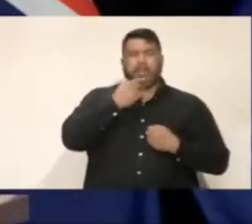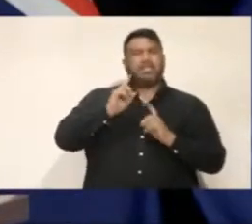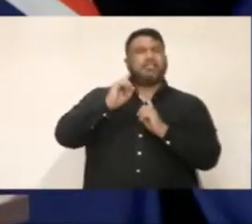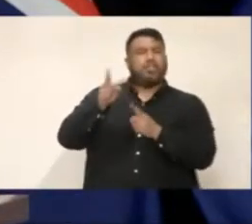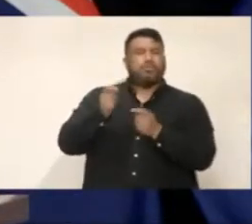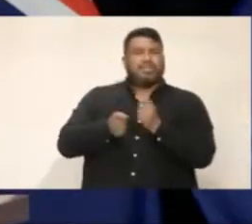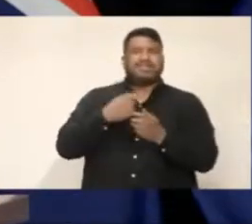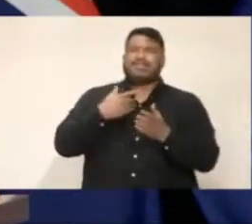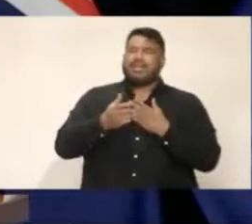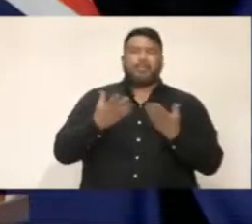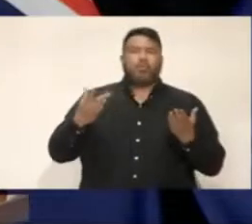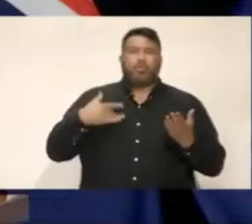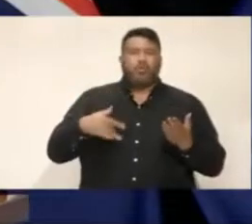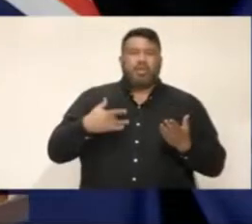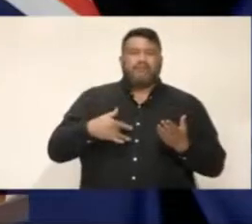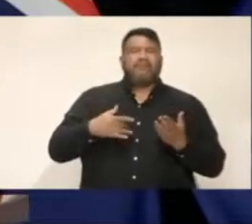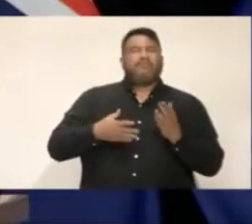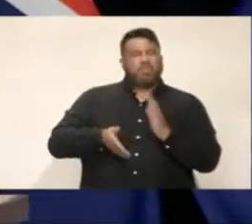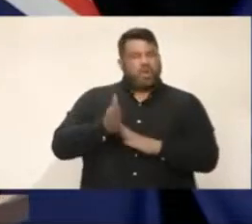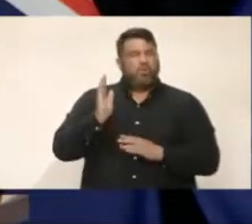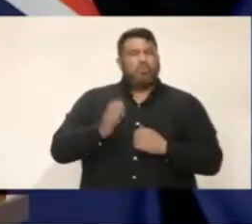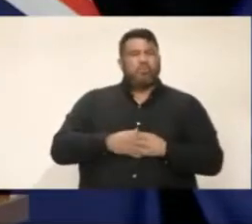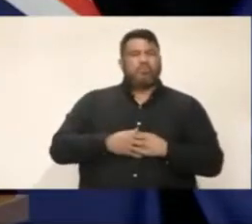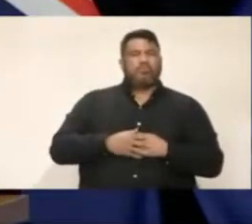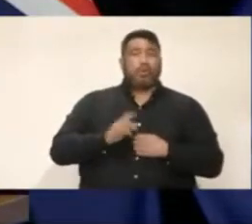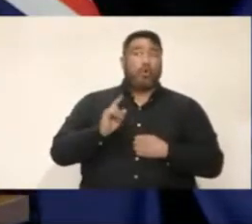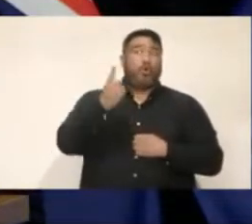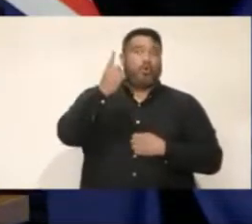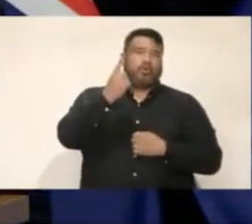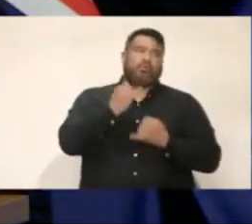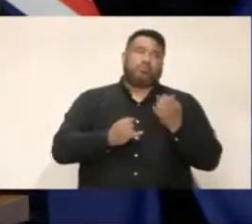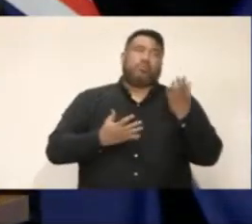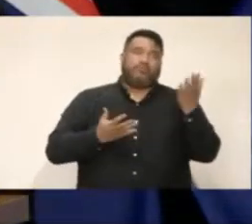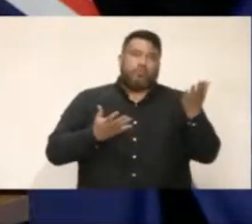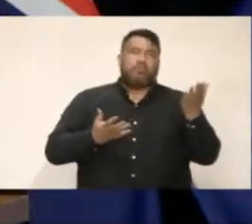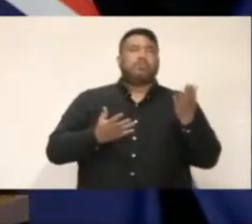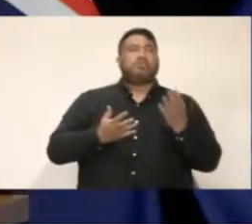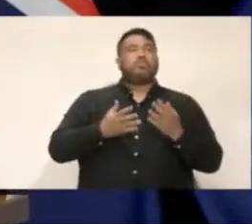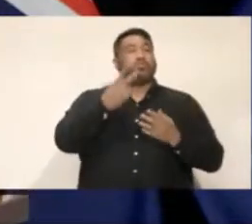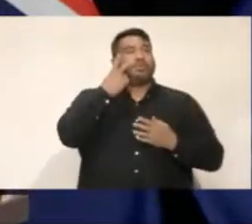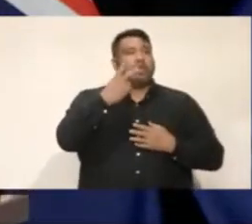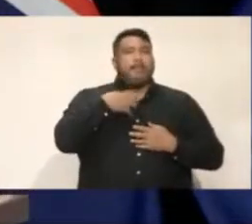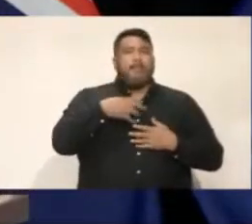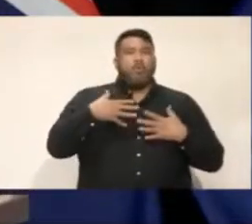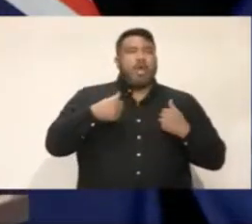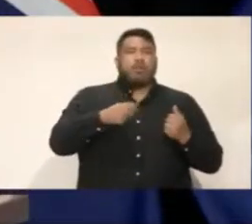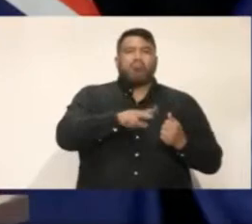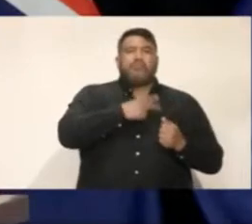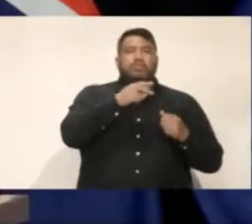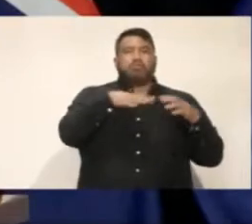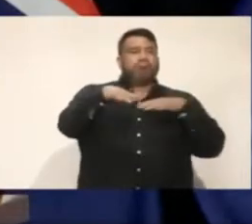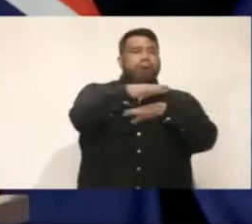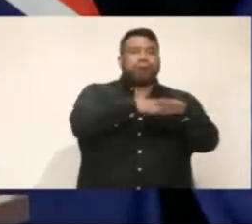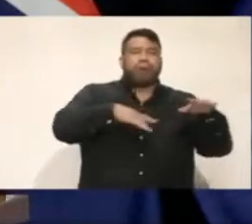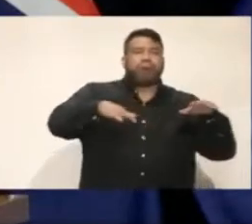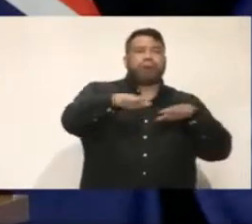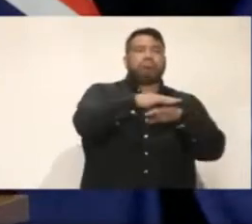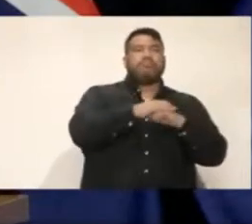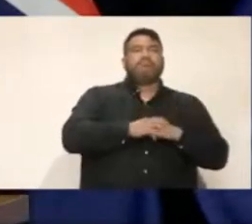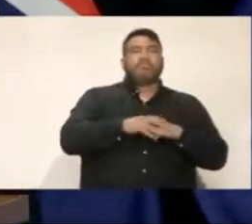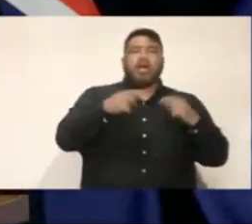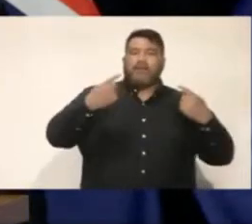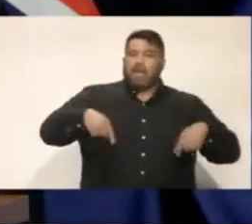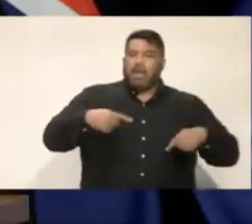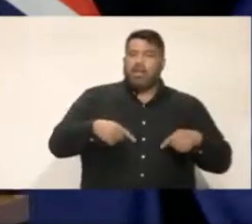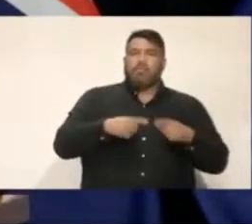in the country. In Auckland in particular, you'll notice a greater presence of health professionals in the community and availability